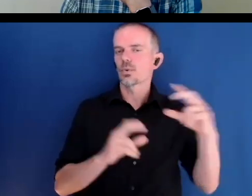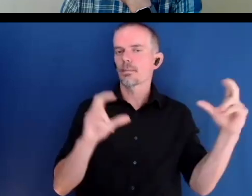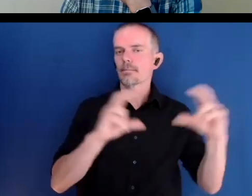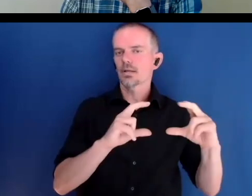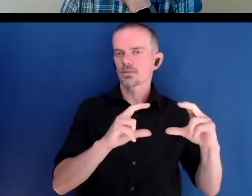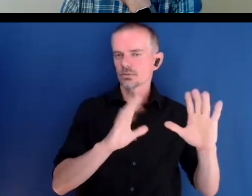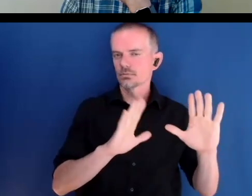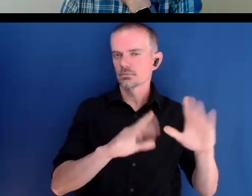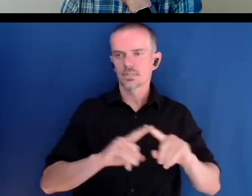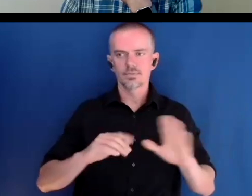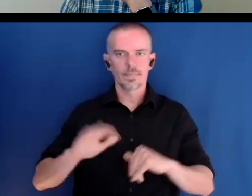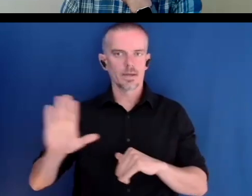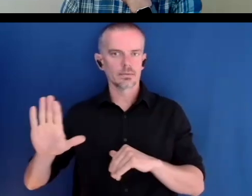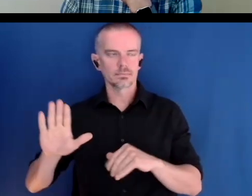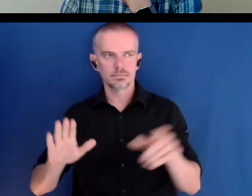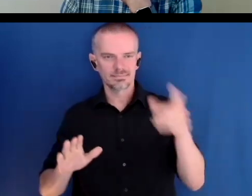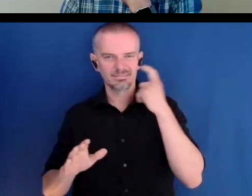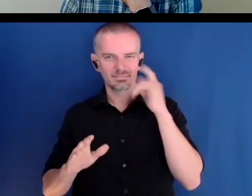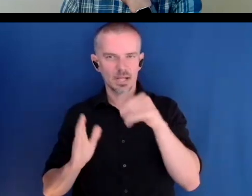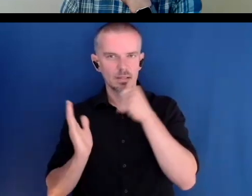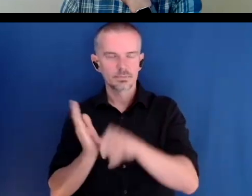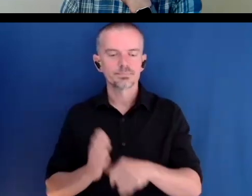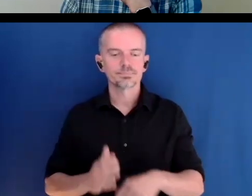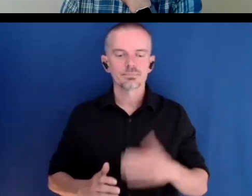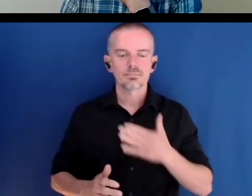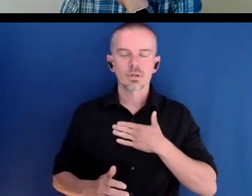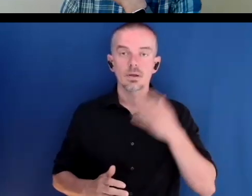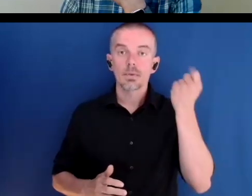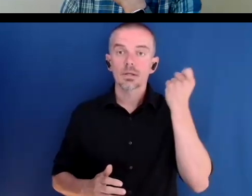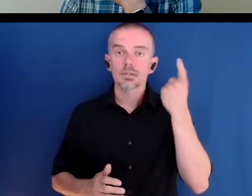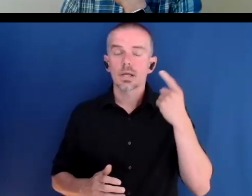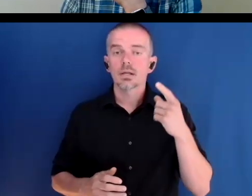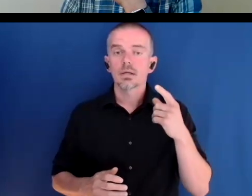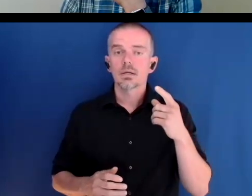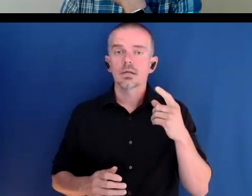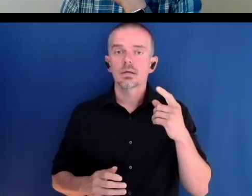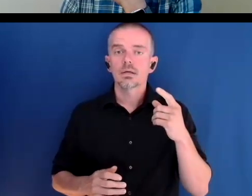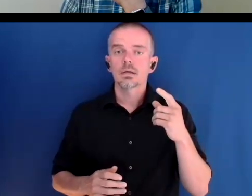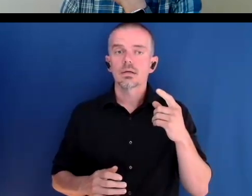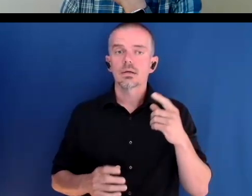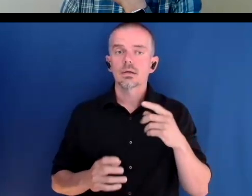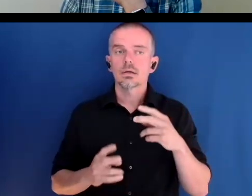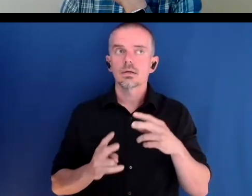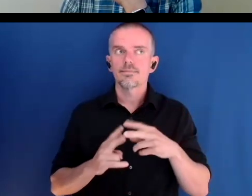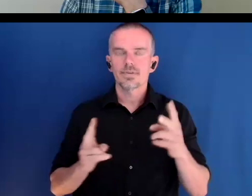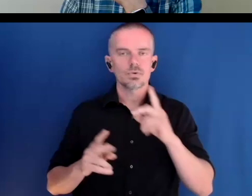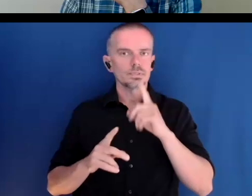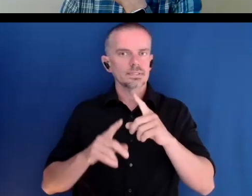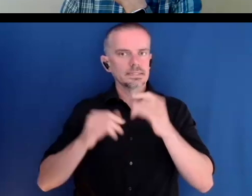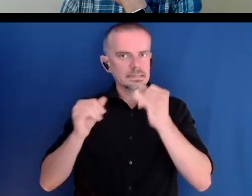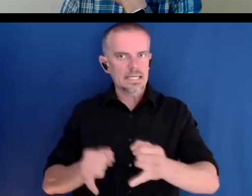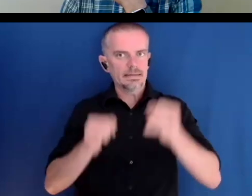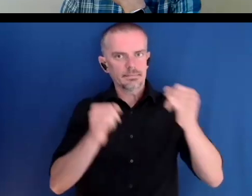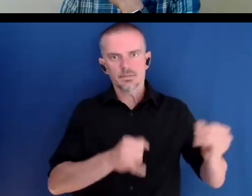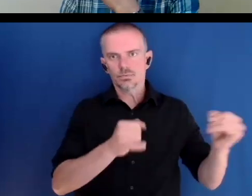different than what's in that letter. From my understanding of it though, it's very much on a case-by-case